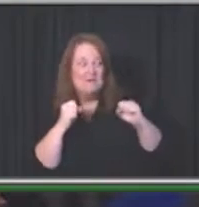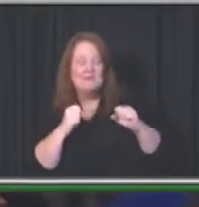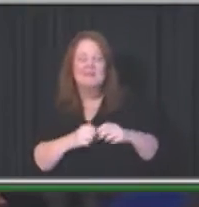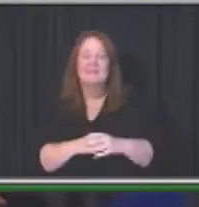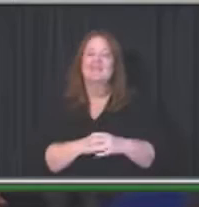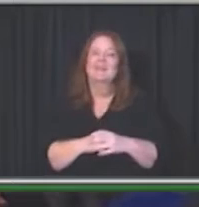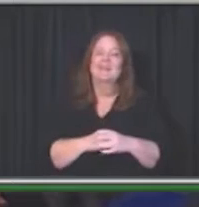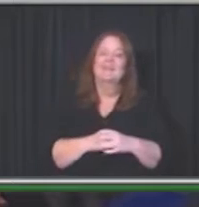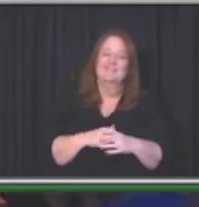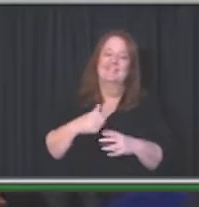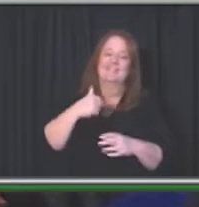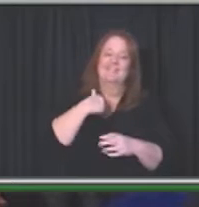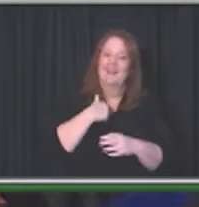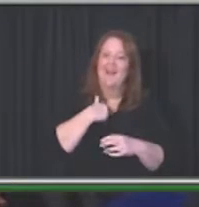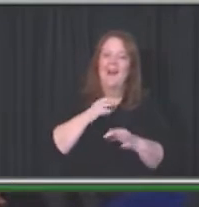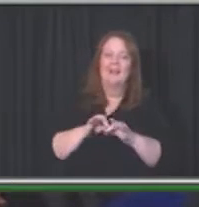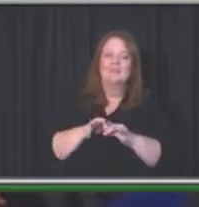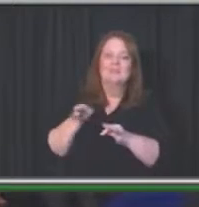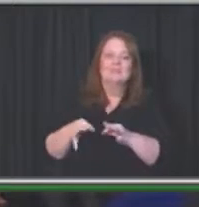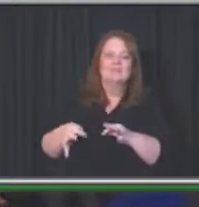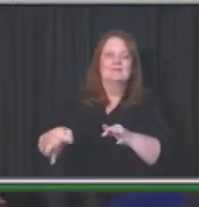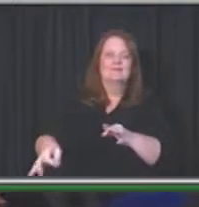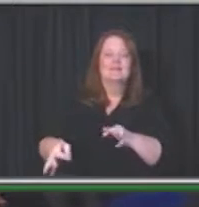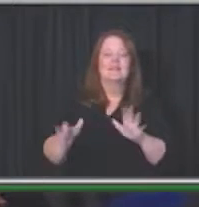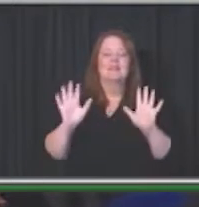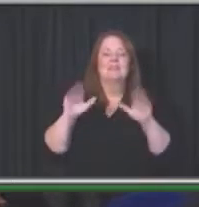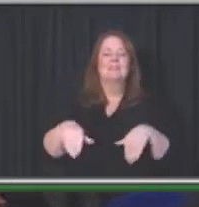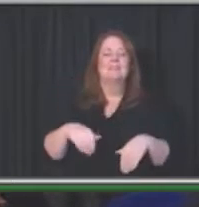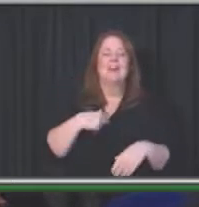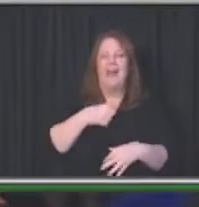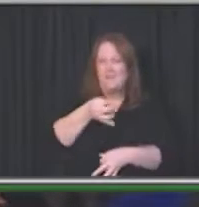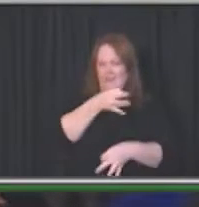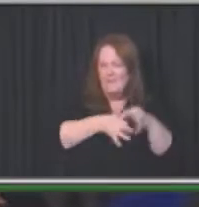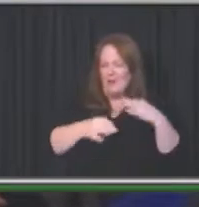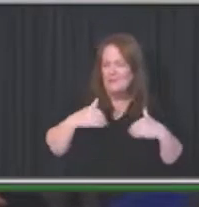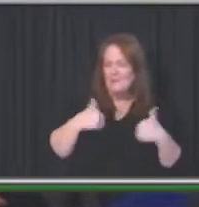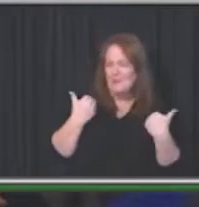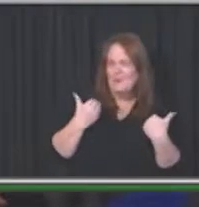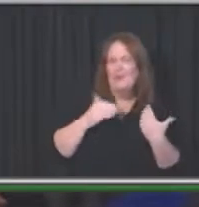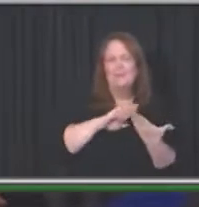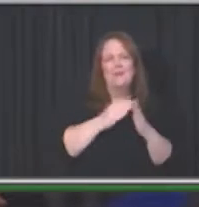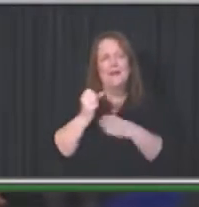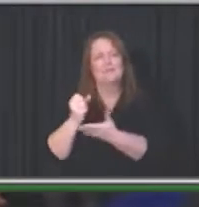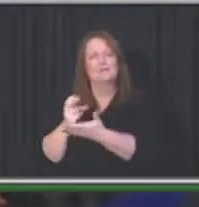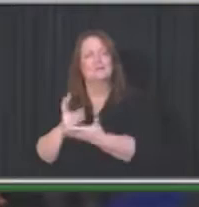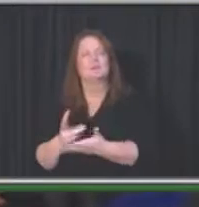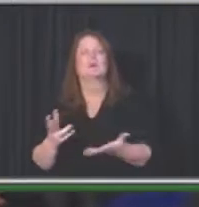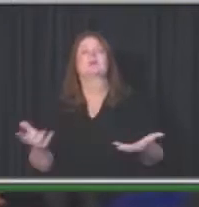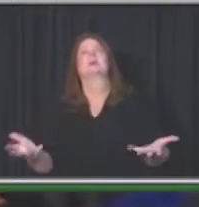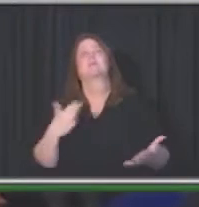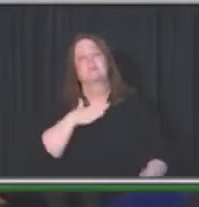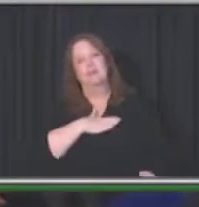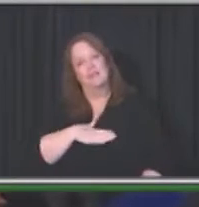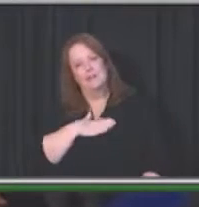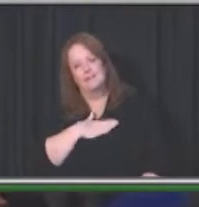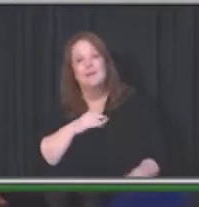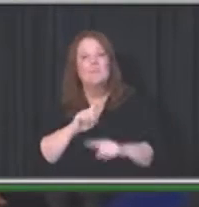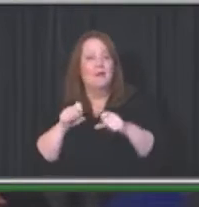I was pushing it off for the longest time, thinking how cliche for a foster youth to end up to be a social worker, but I gave in.